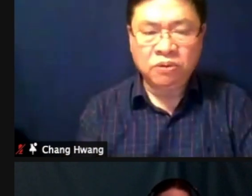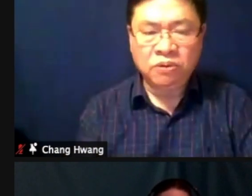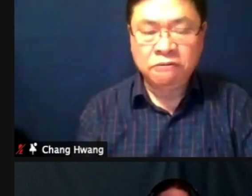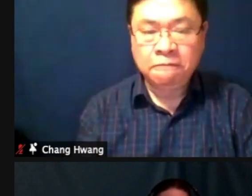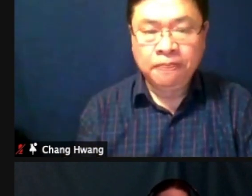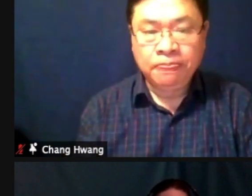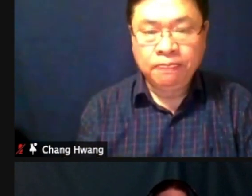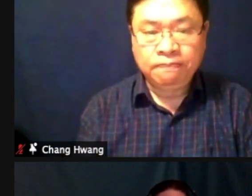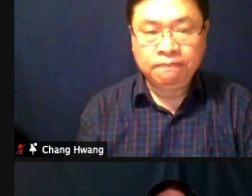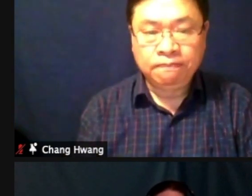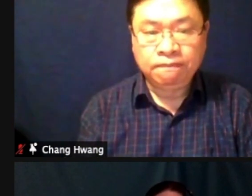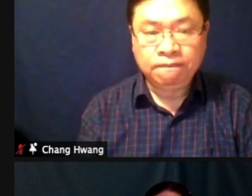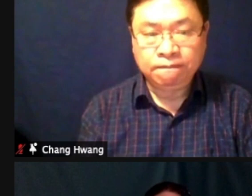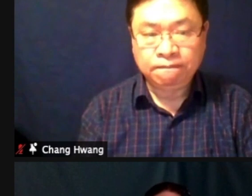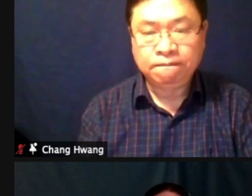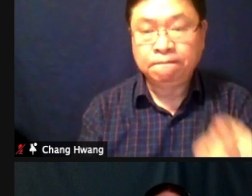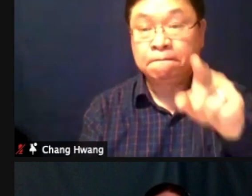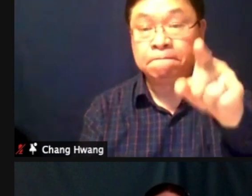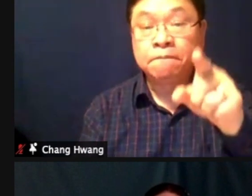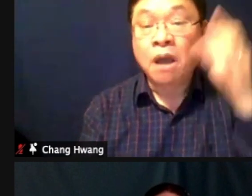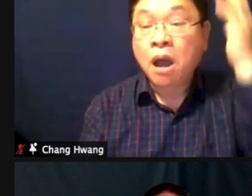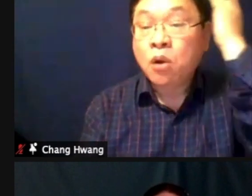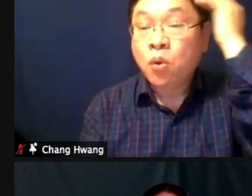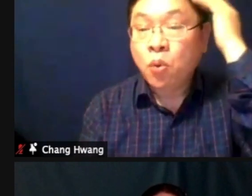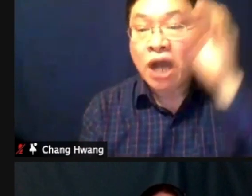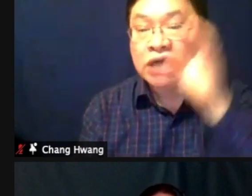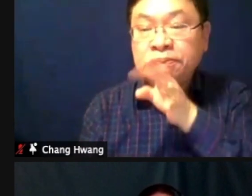So this notation was revolutionary.